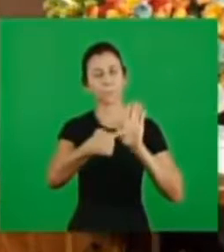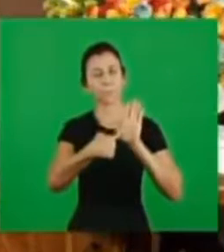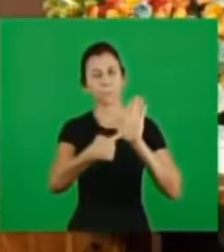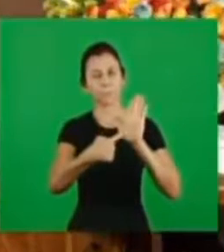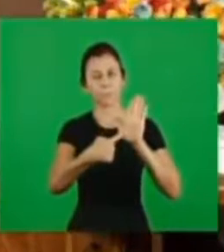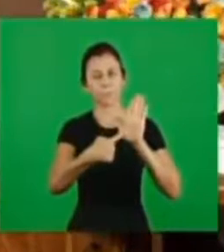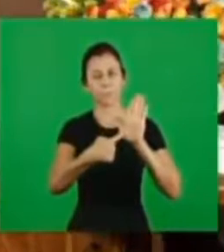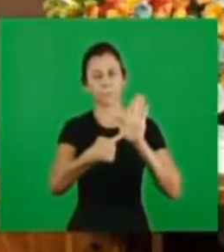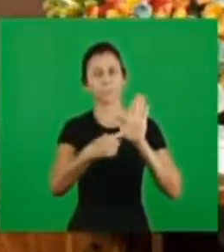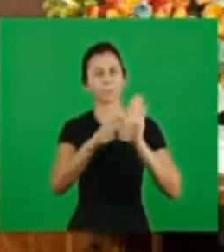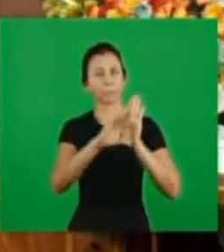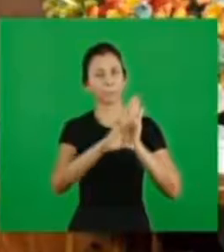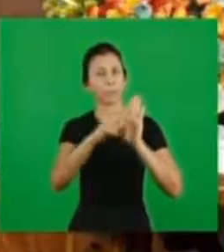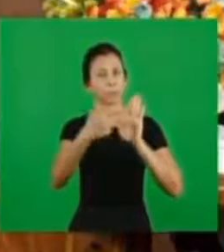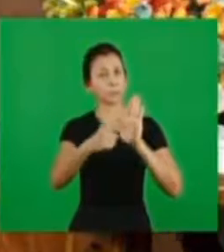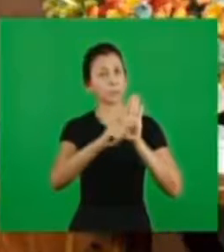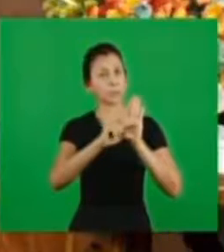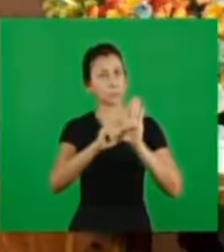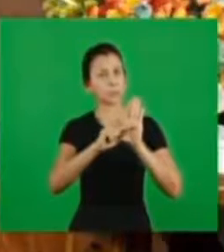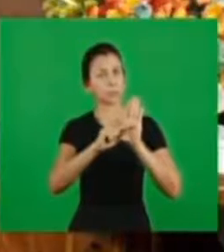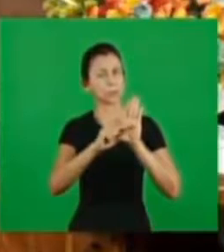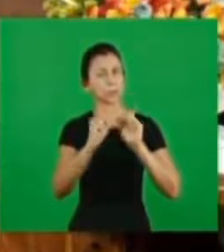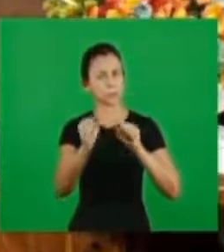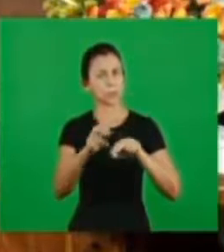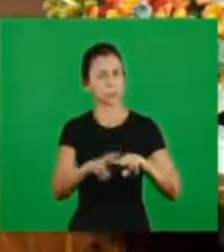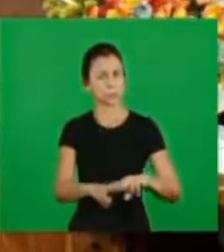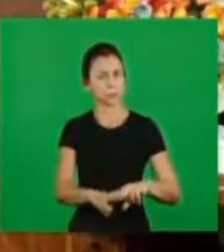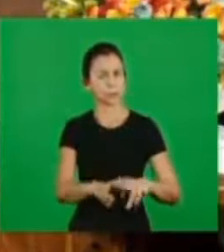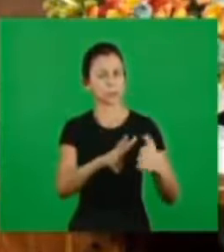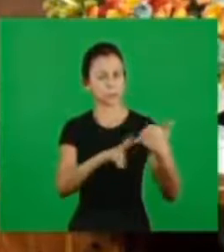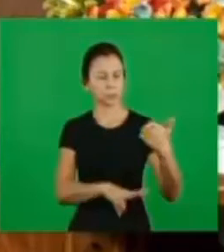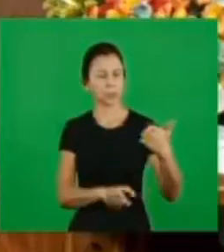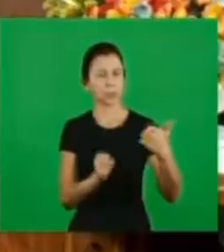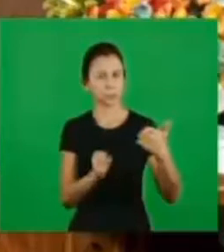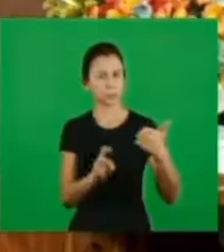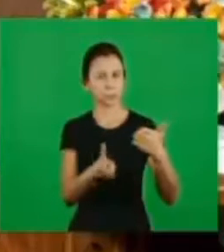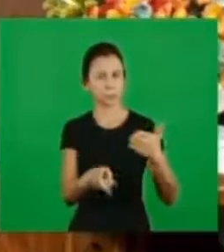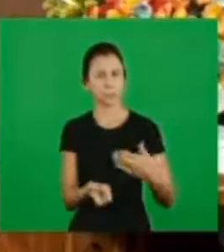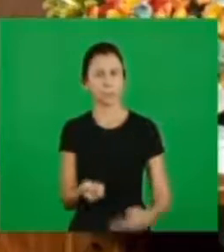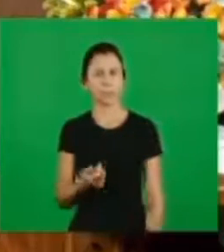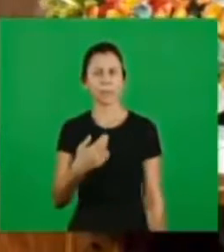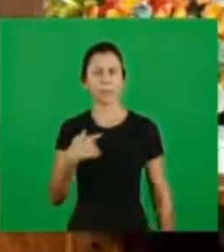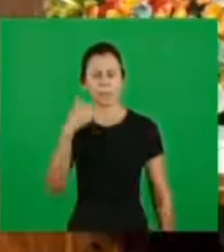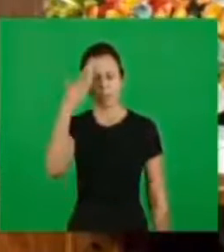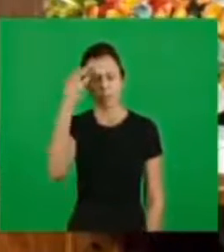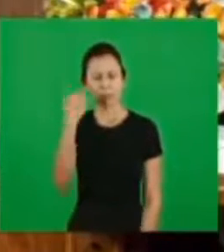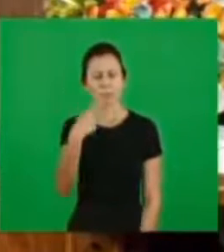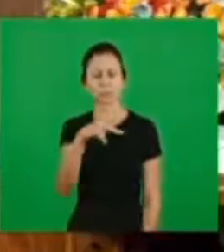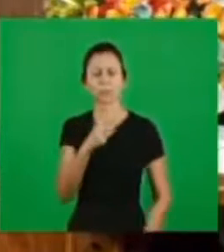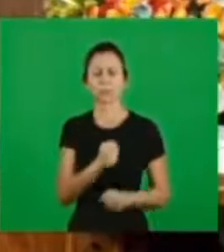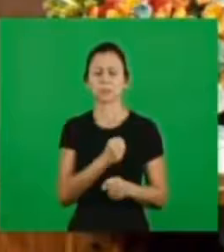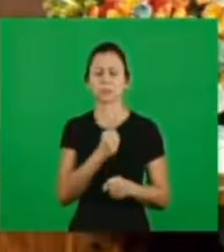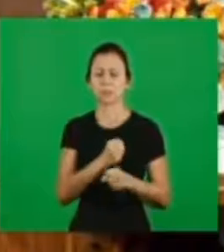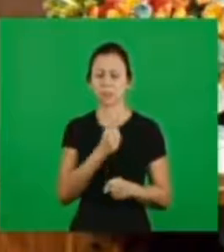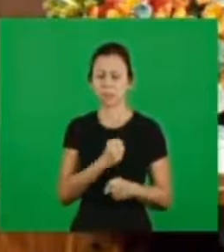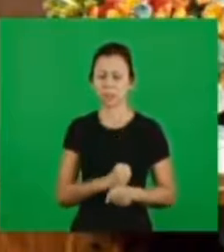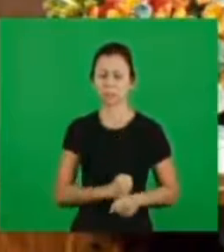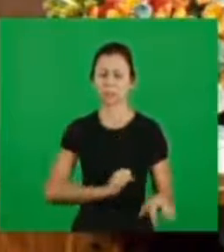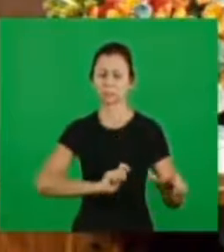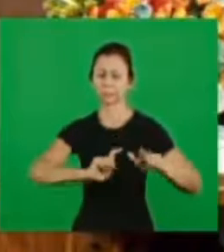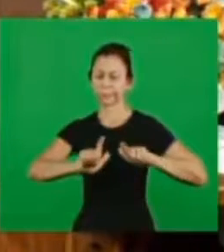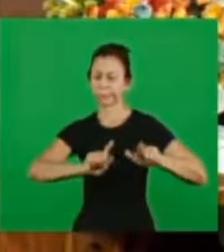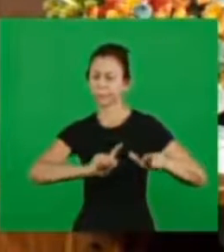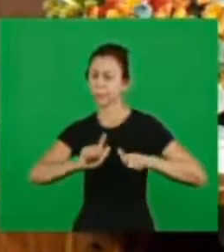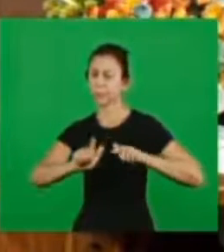2 of chapter 2. We can follow, we're still sitting, the reading. I know your works,